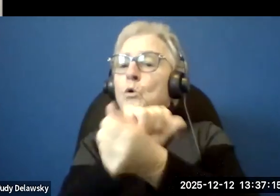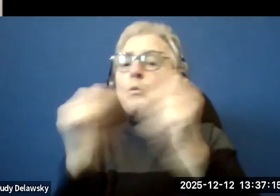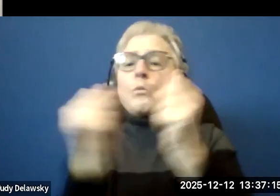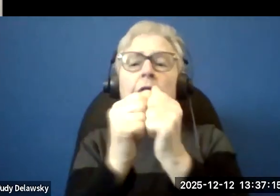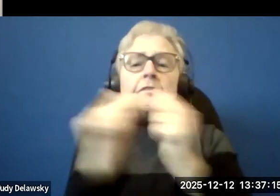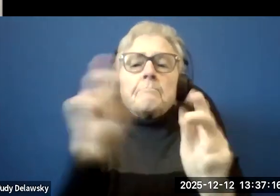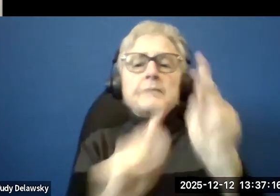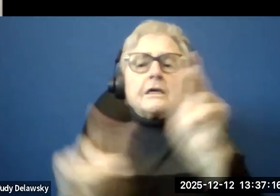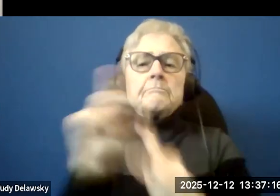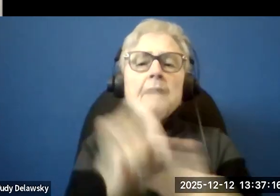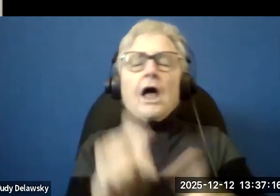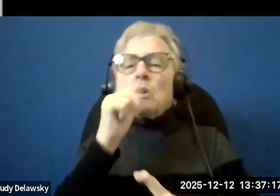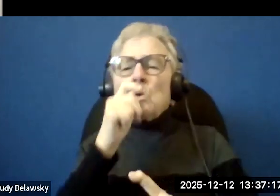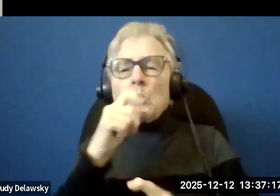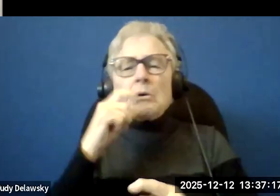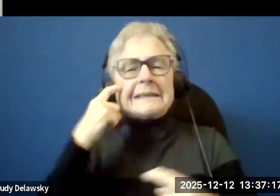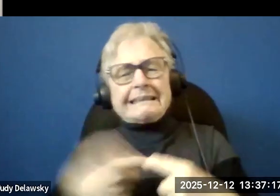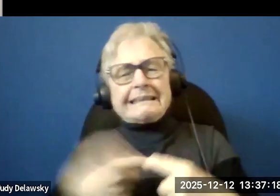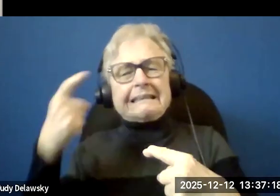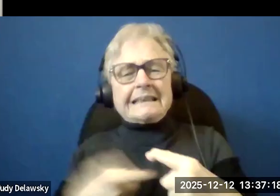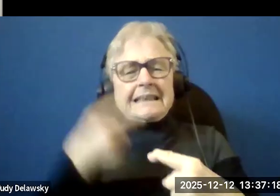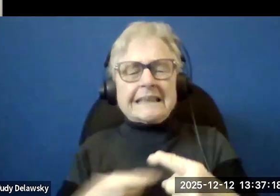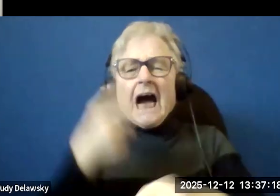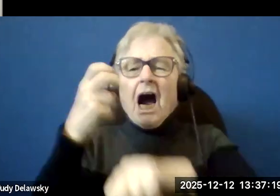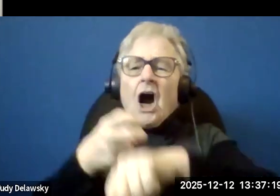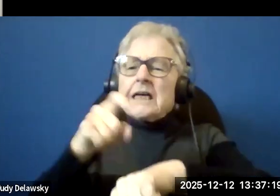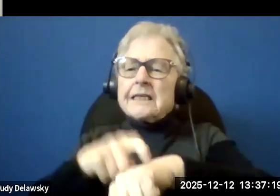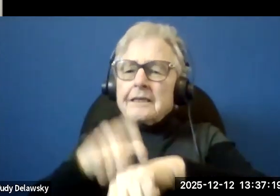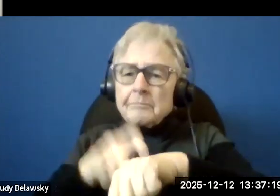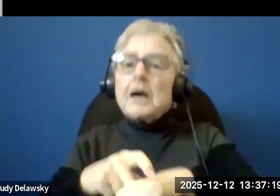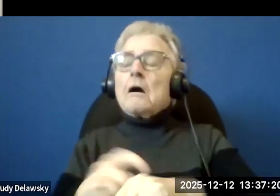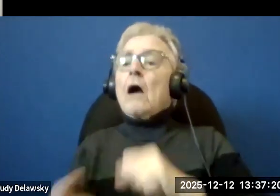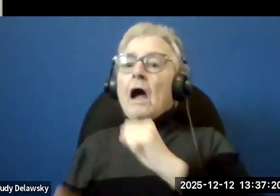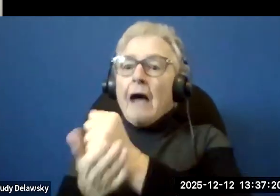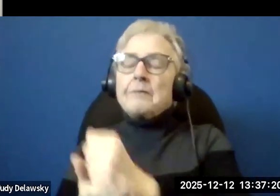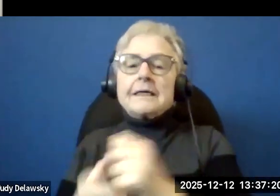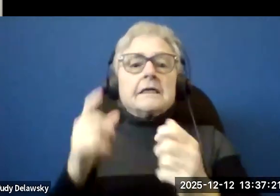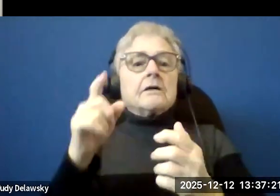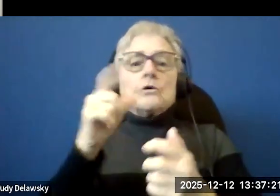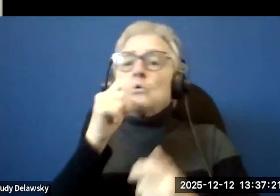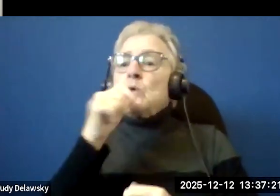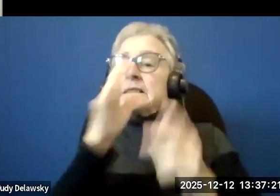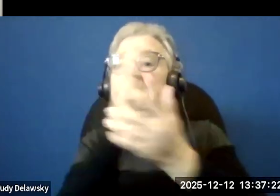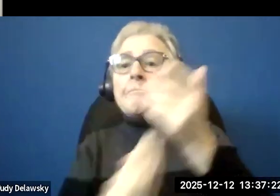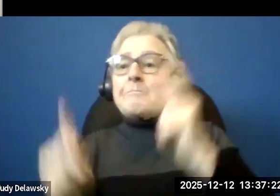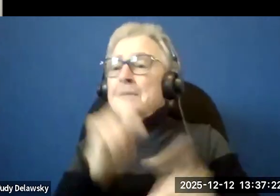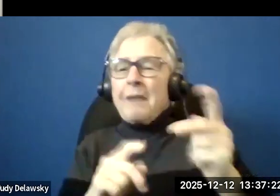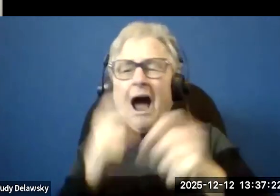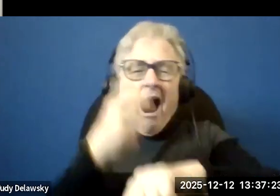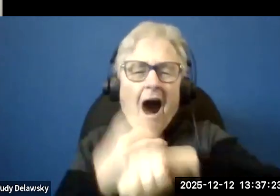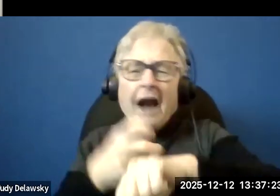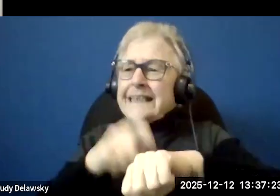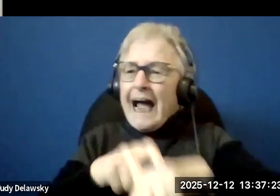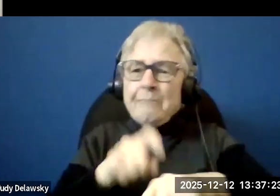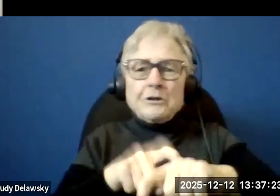having, a bit harder of a time when they are evacuating, to, have those conversations with